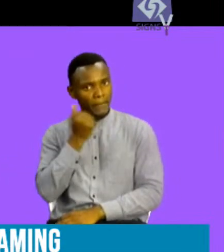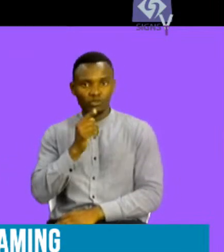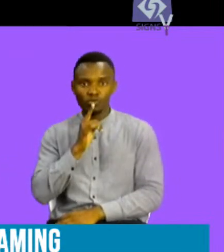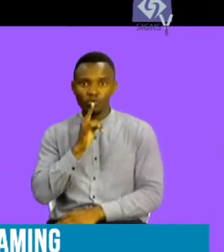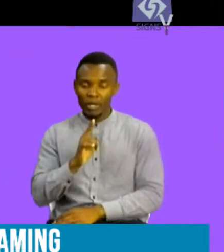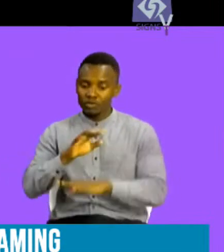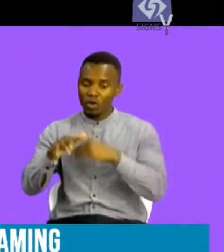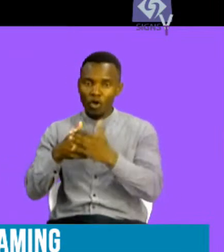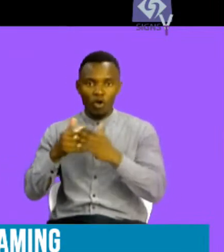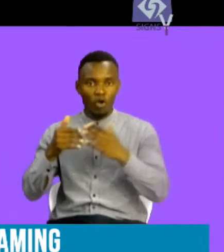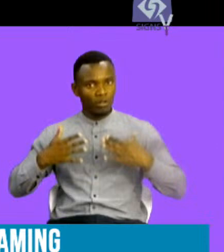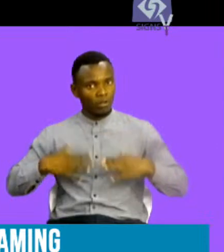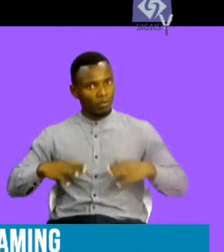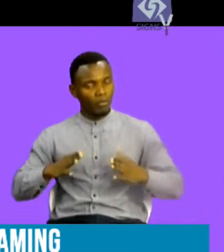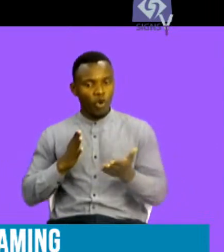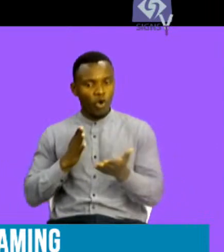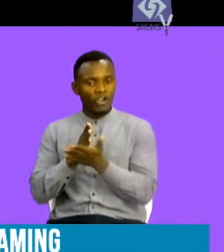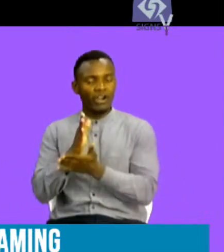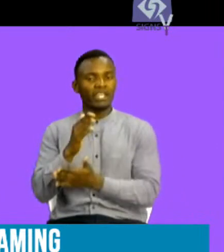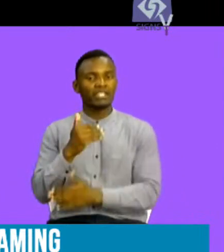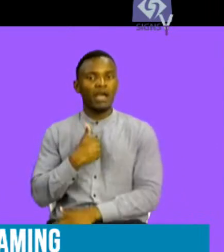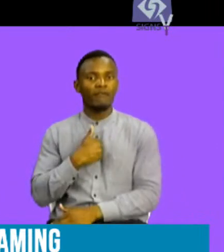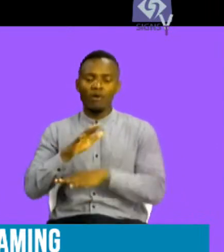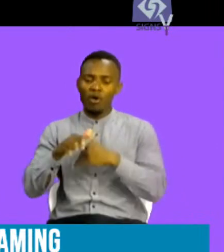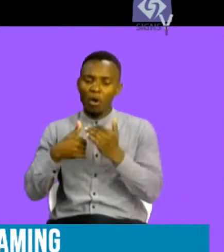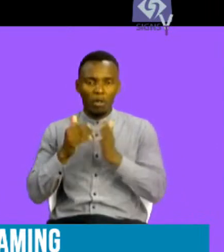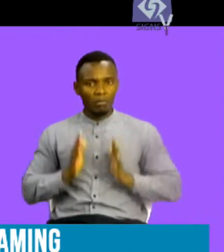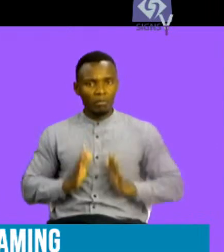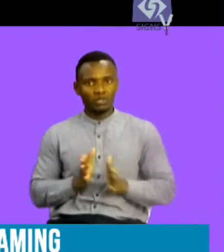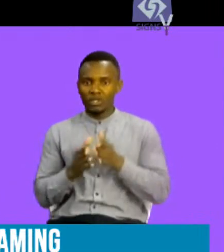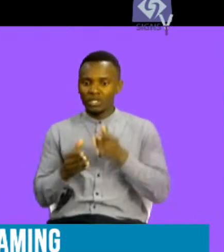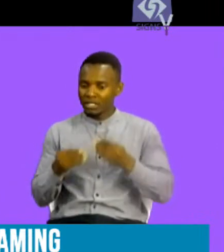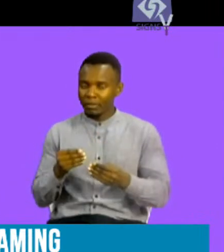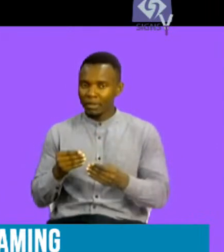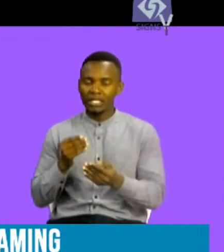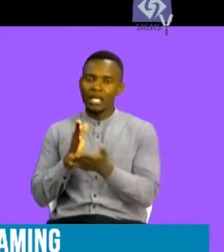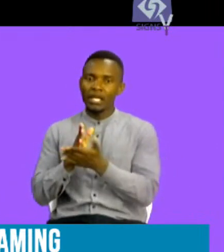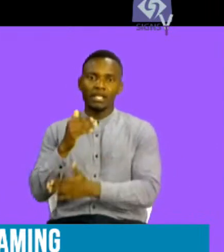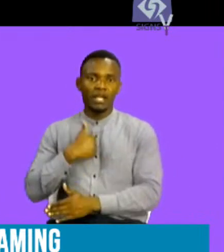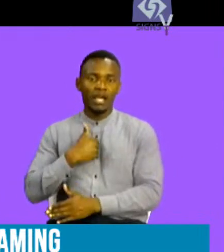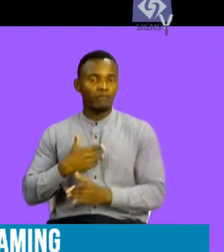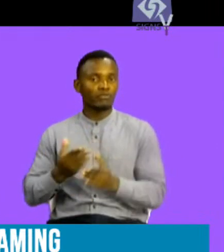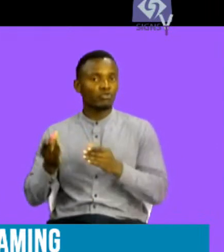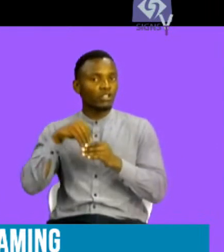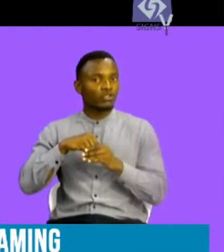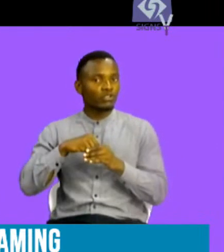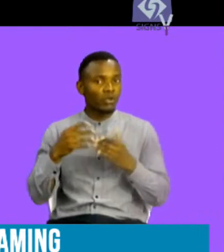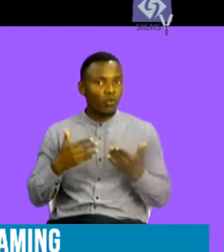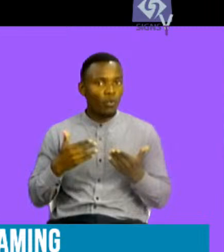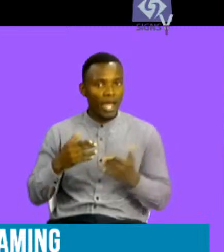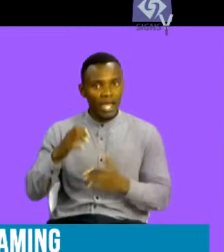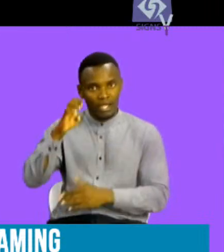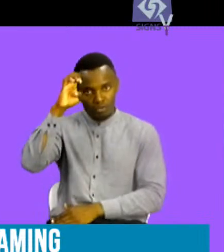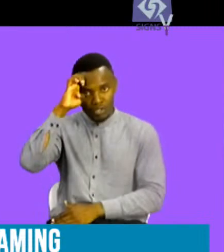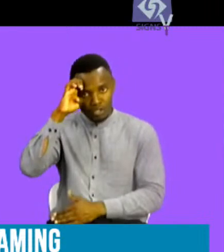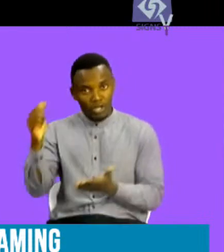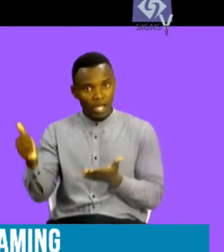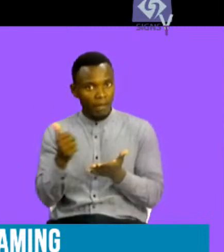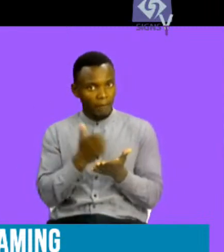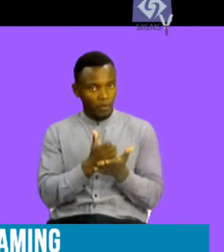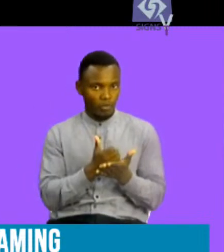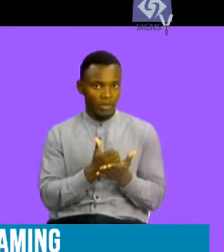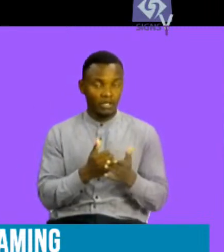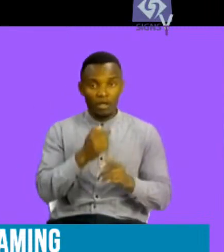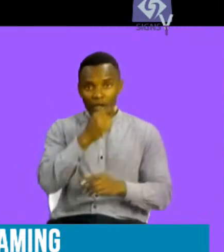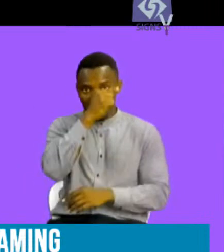has the right, every person with disability has the right to inclusivity in education, in employability, because we have groups